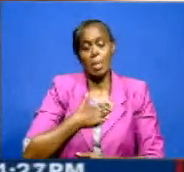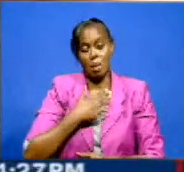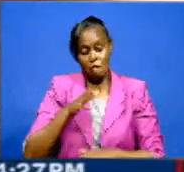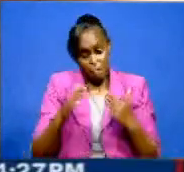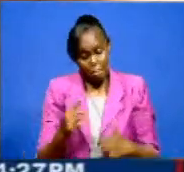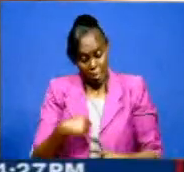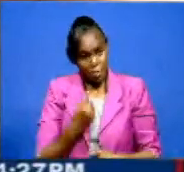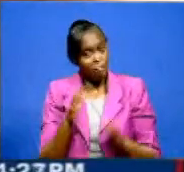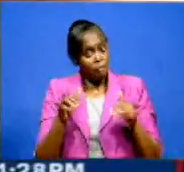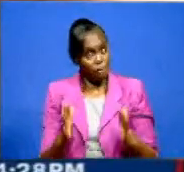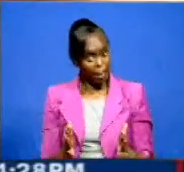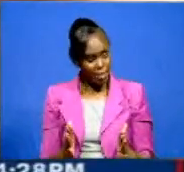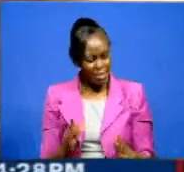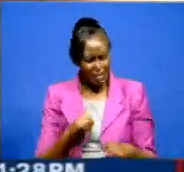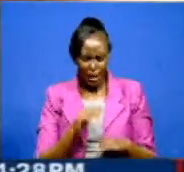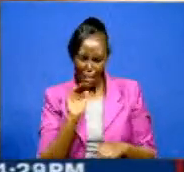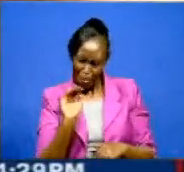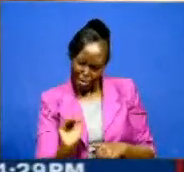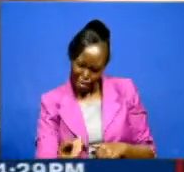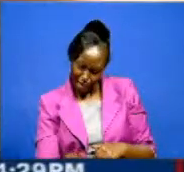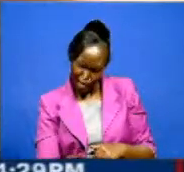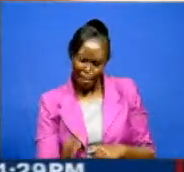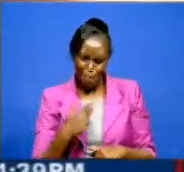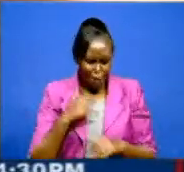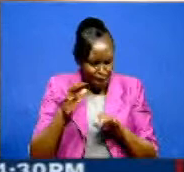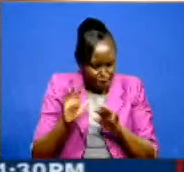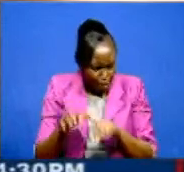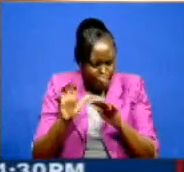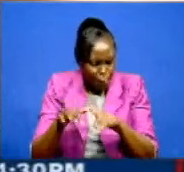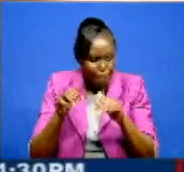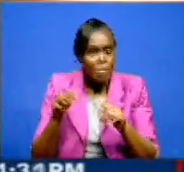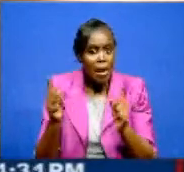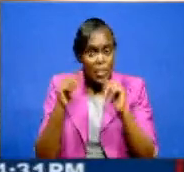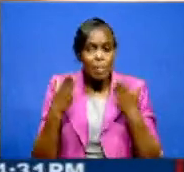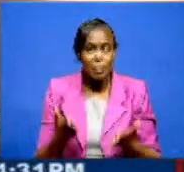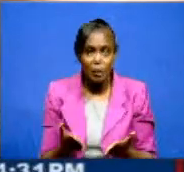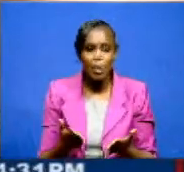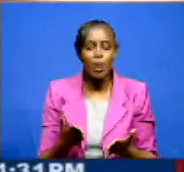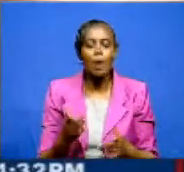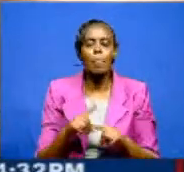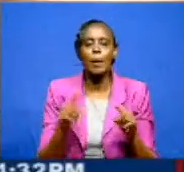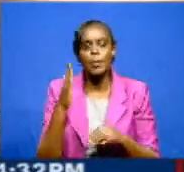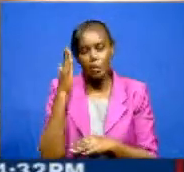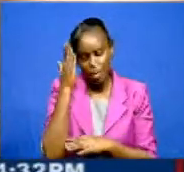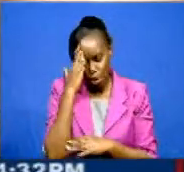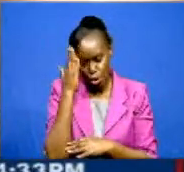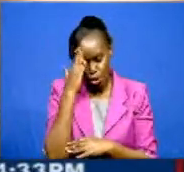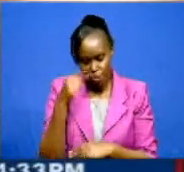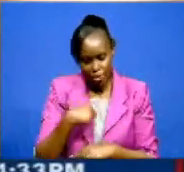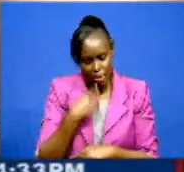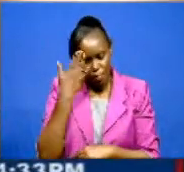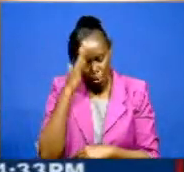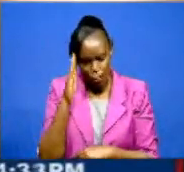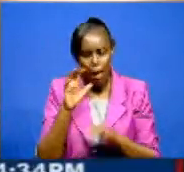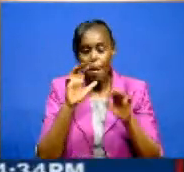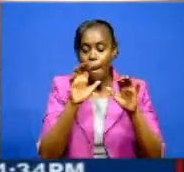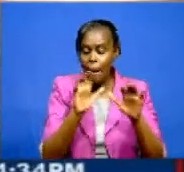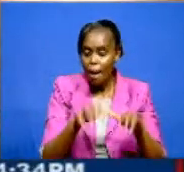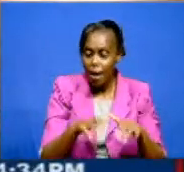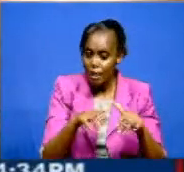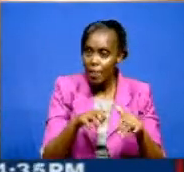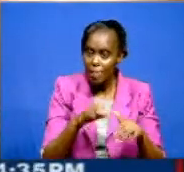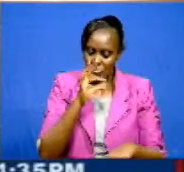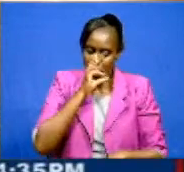farmer myself since I was a young fellow, and I'm still a farmer. But I know, and I do know, that agriculture